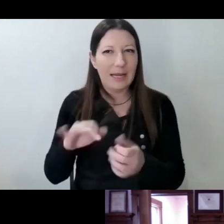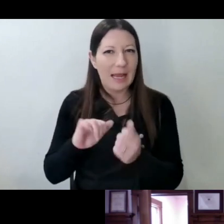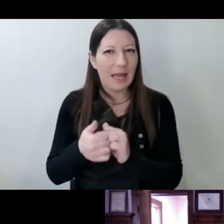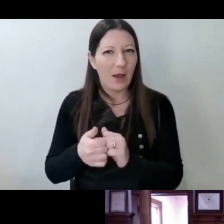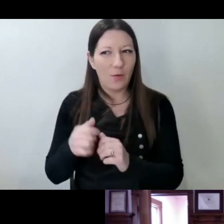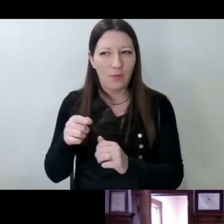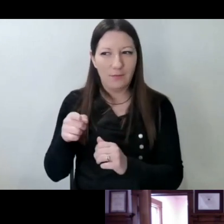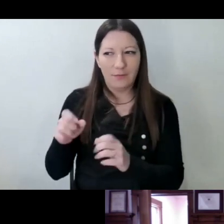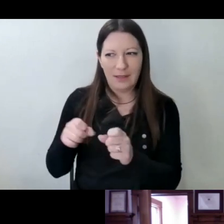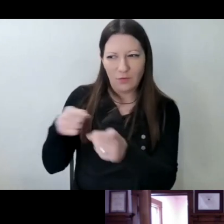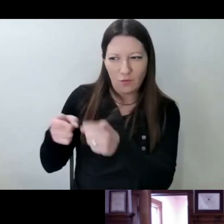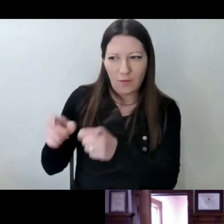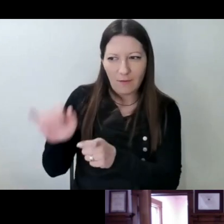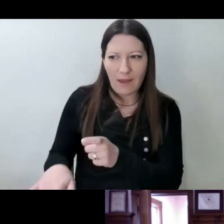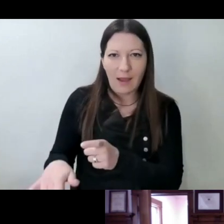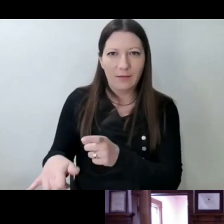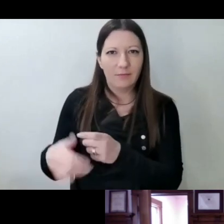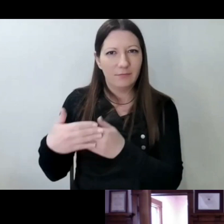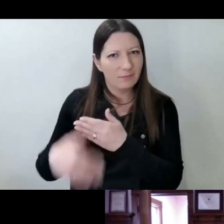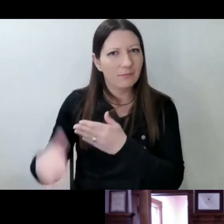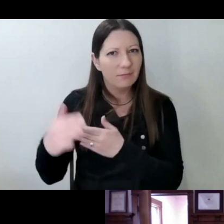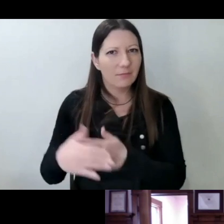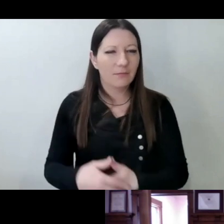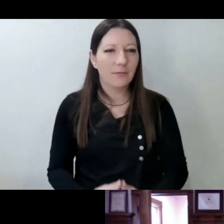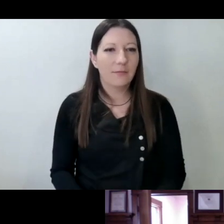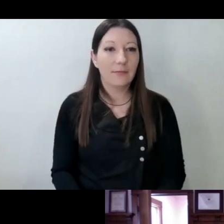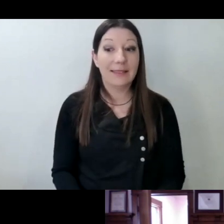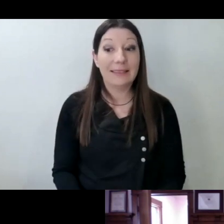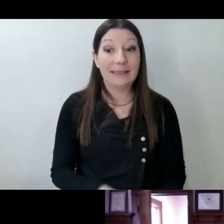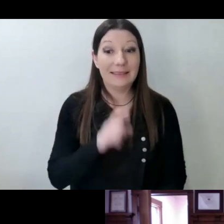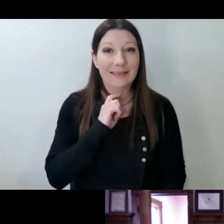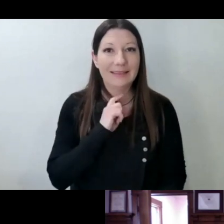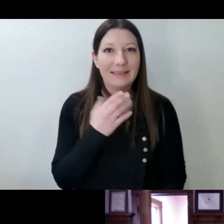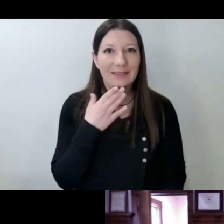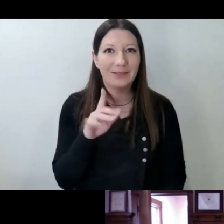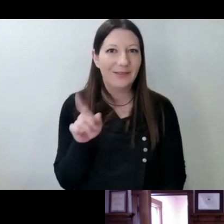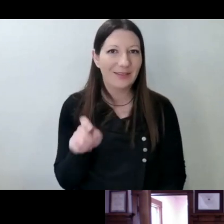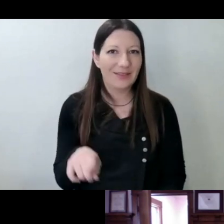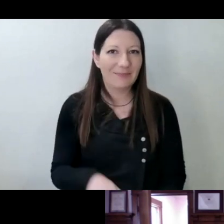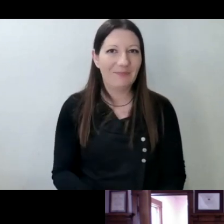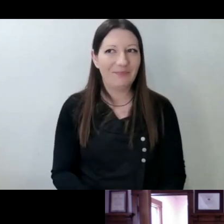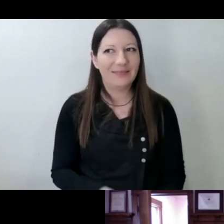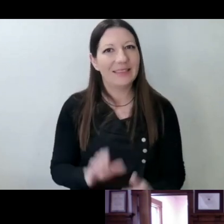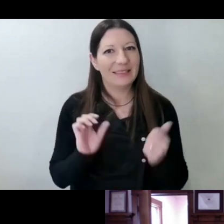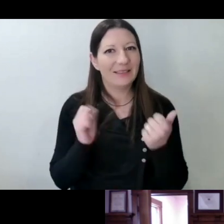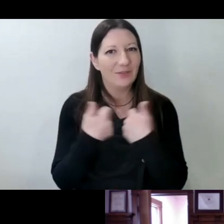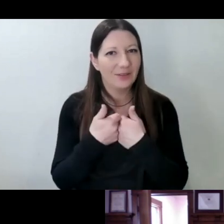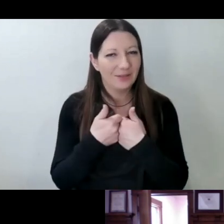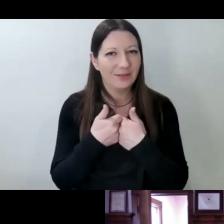That is a really great question. Thank you. And it's a difficult one to